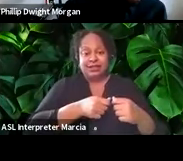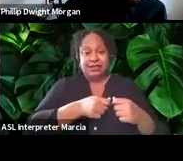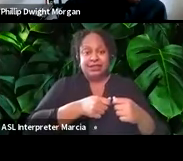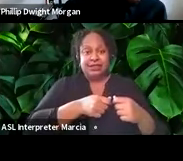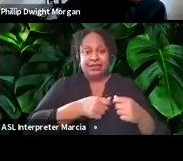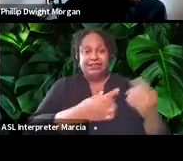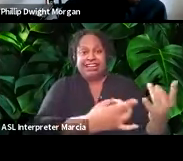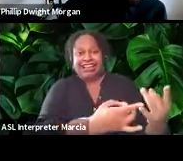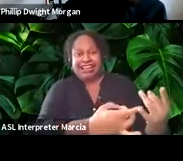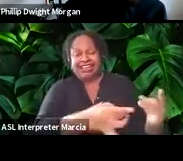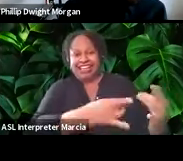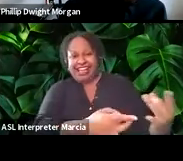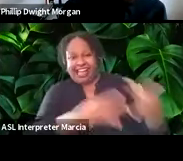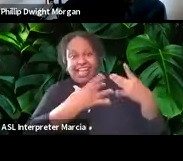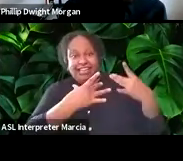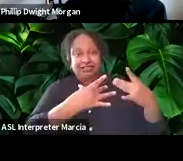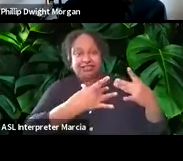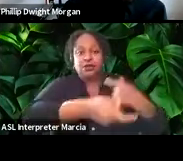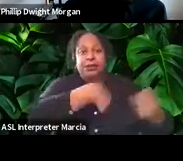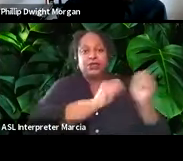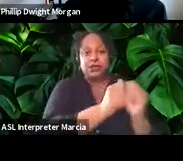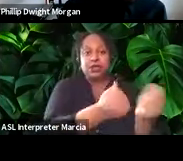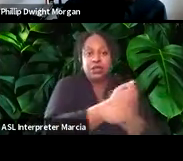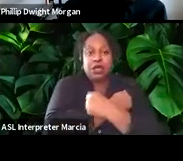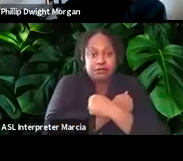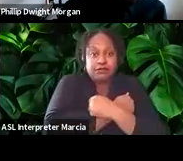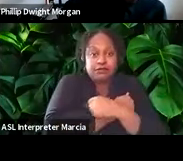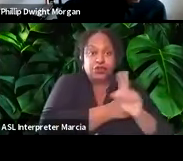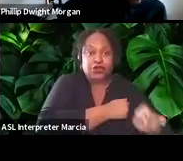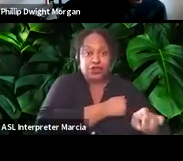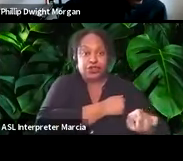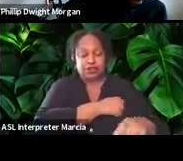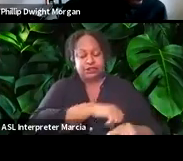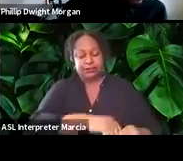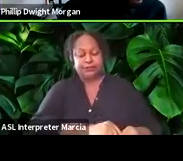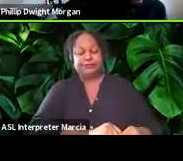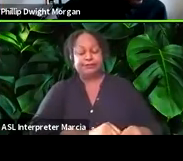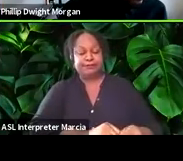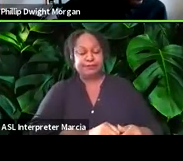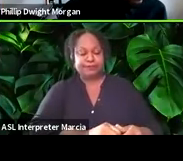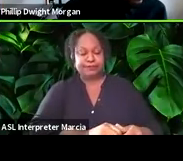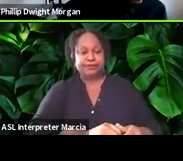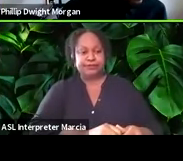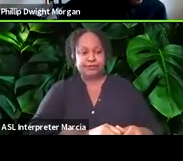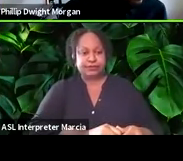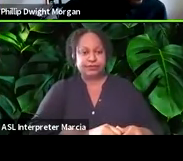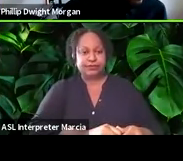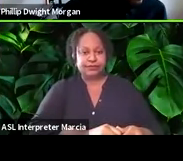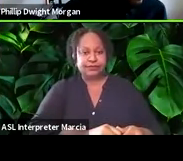this hate with love, and really just trying to